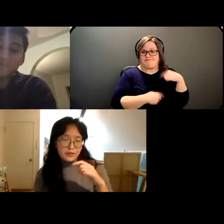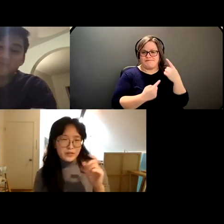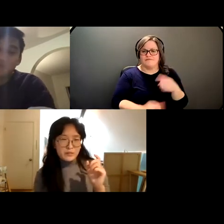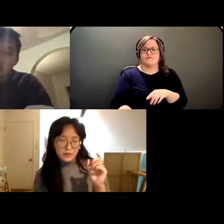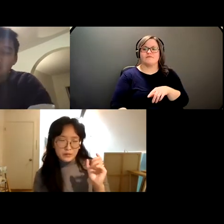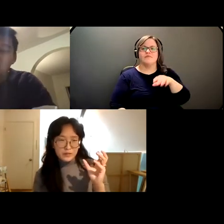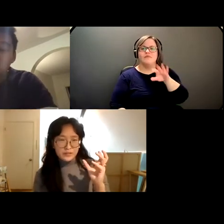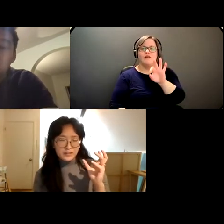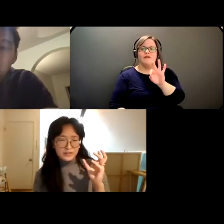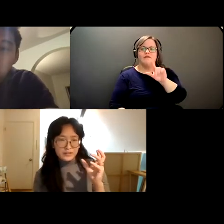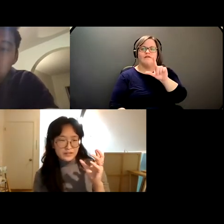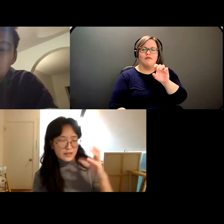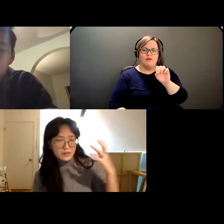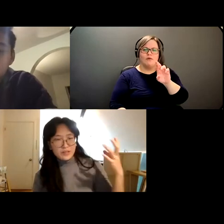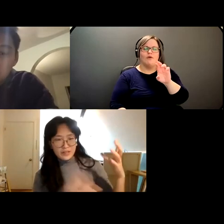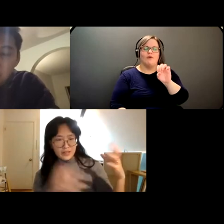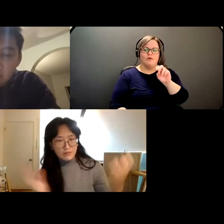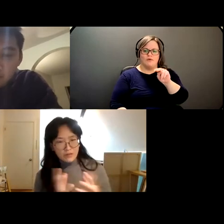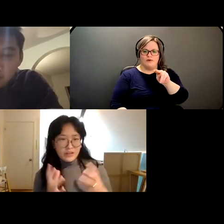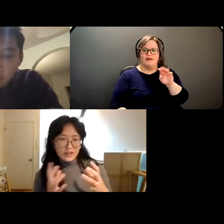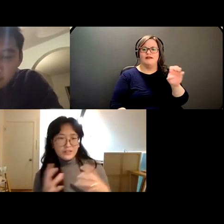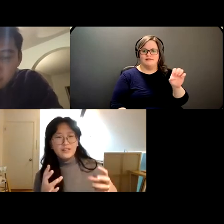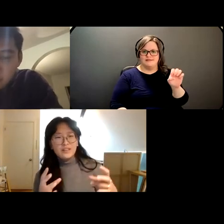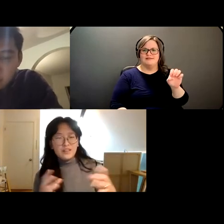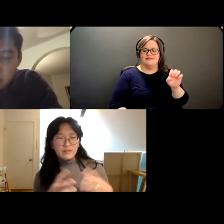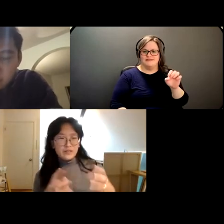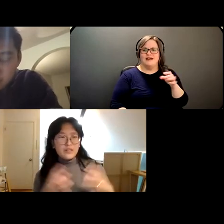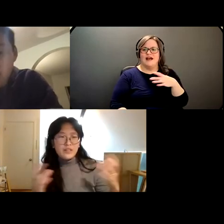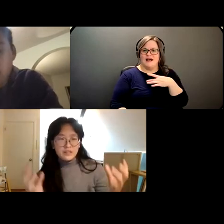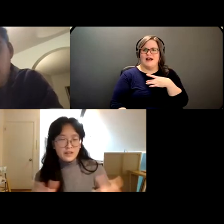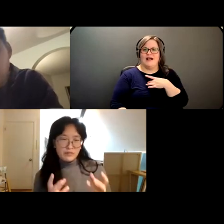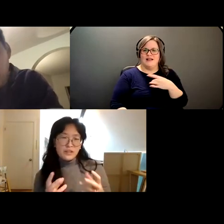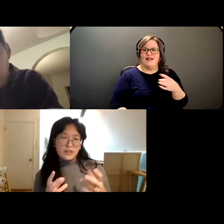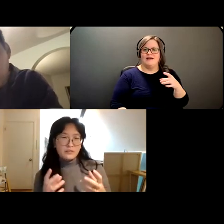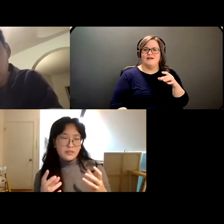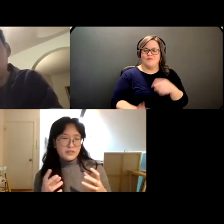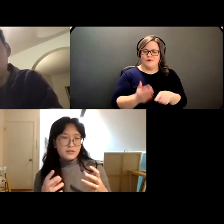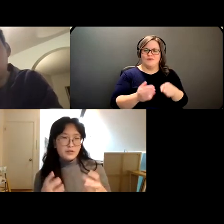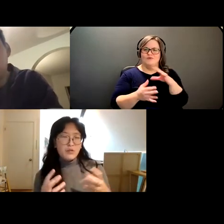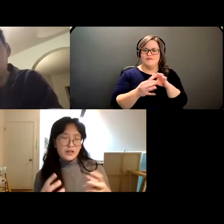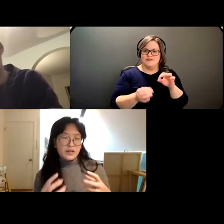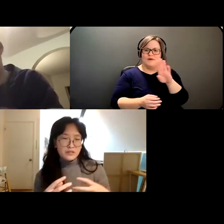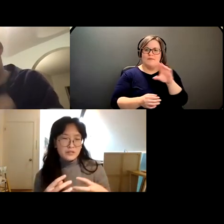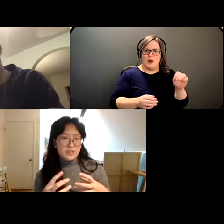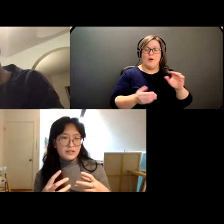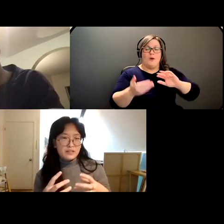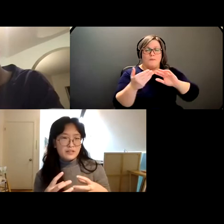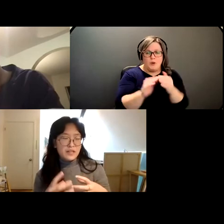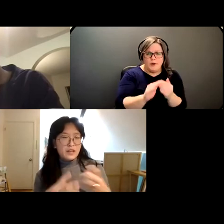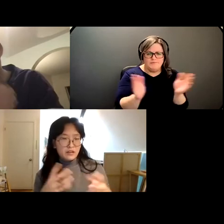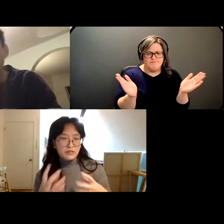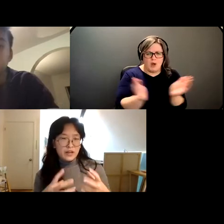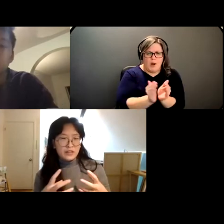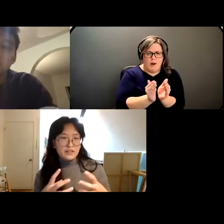about what you said, Bo, about cracking like everything and having to say yes to everything because there's no one else to like